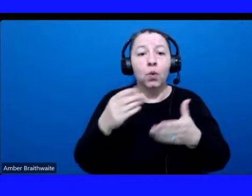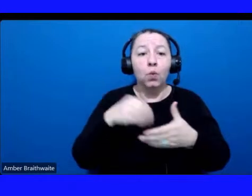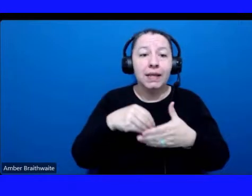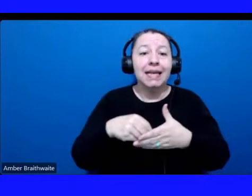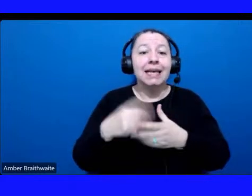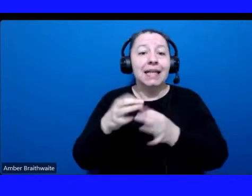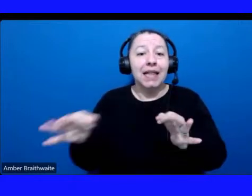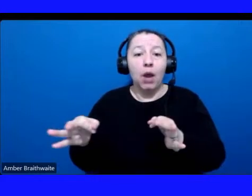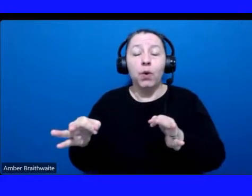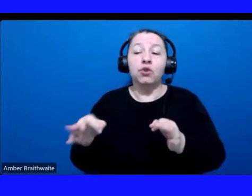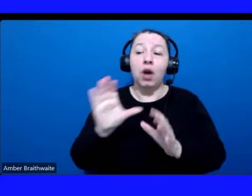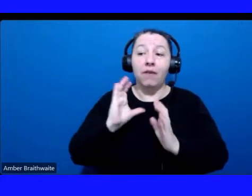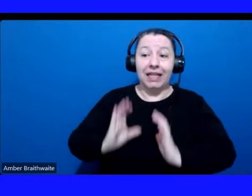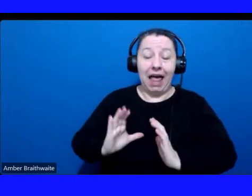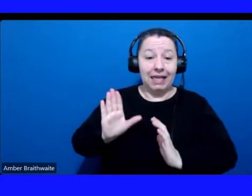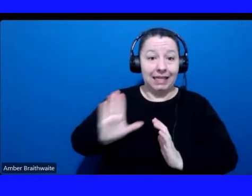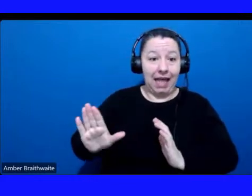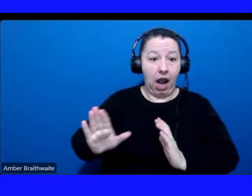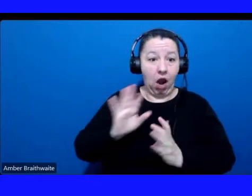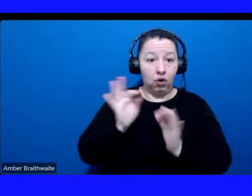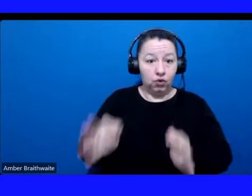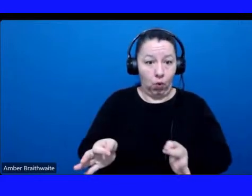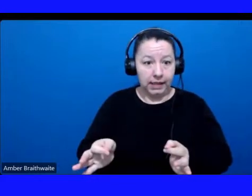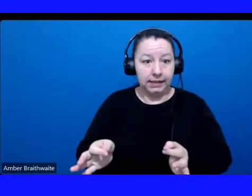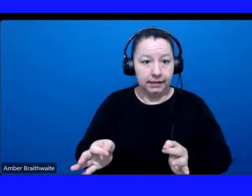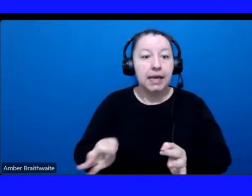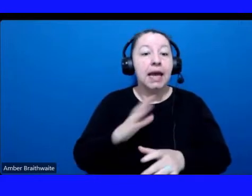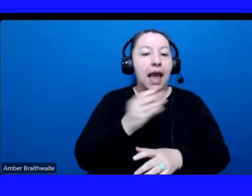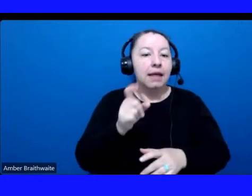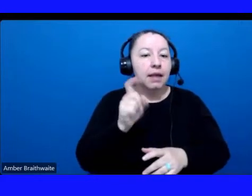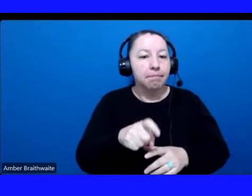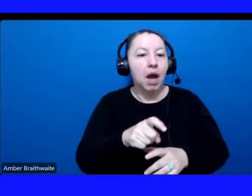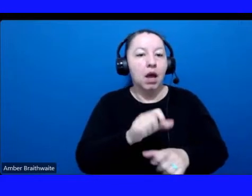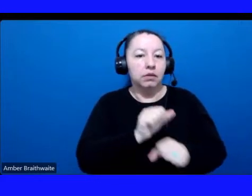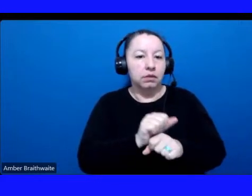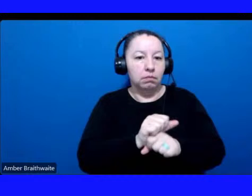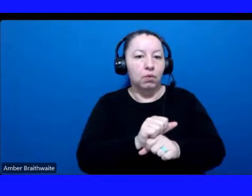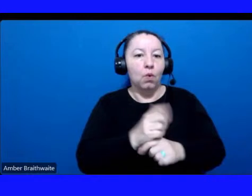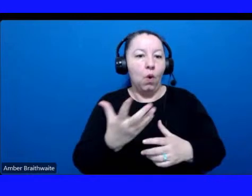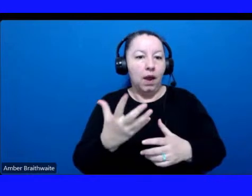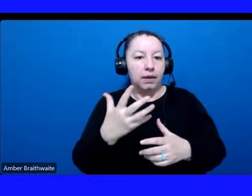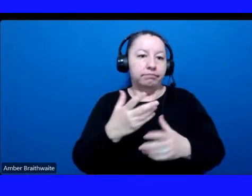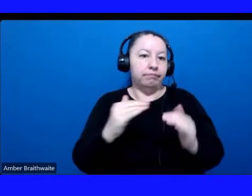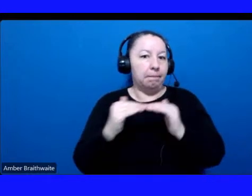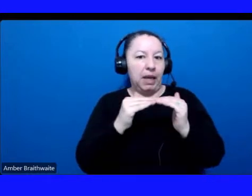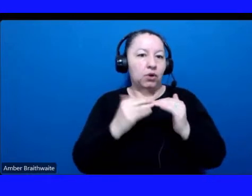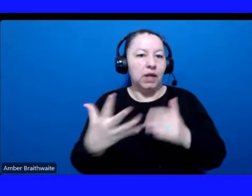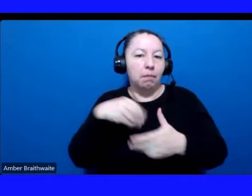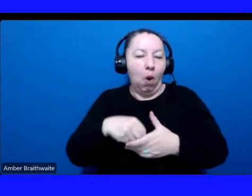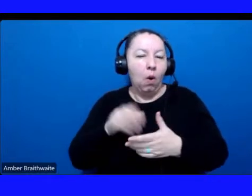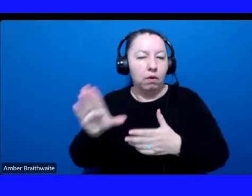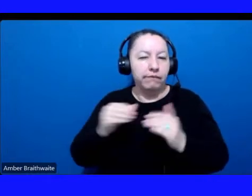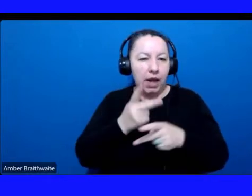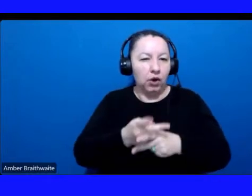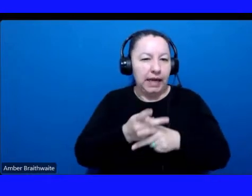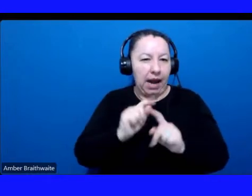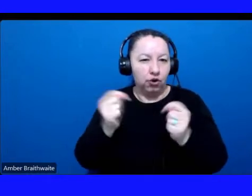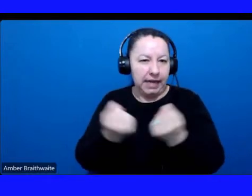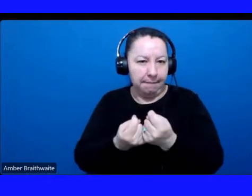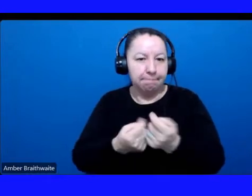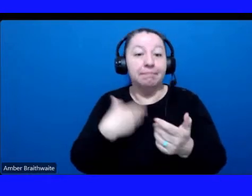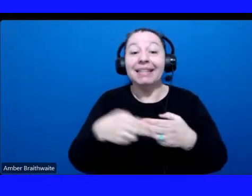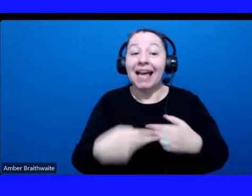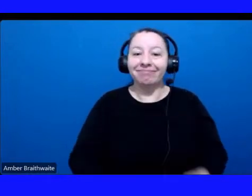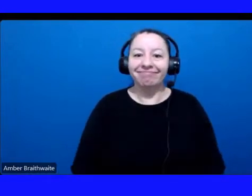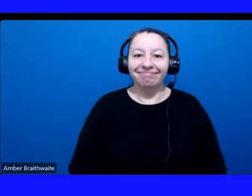for transition so that the new contract would be starting in July of 2022. And with that, I want to thank everyone for your time and consideration and